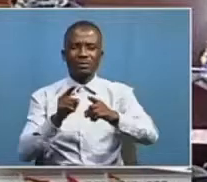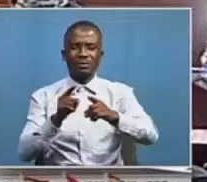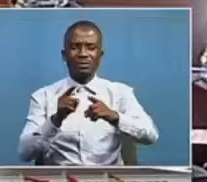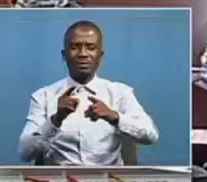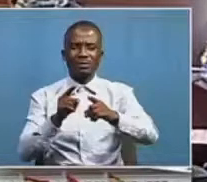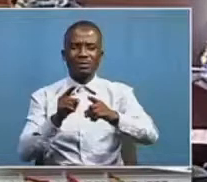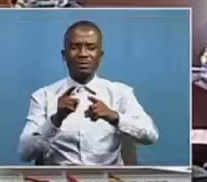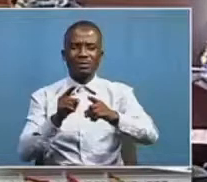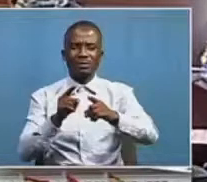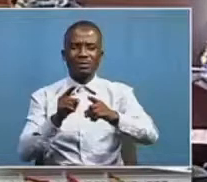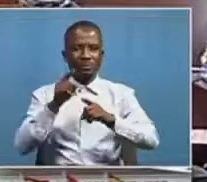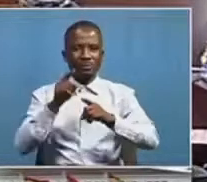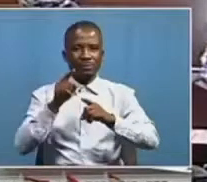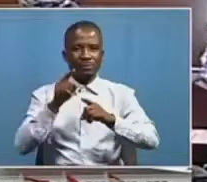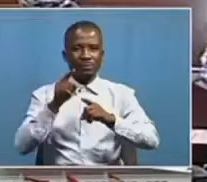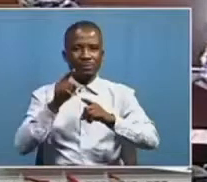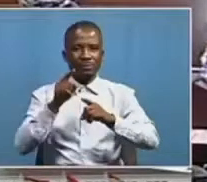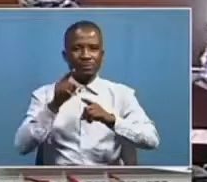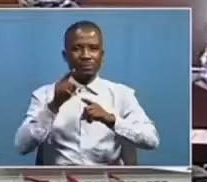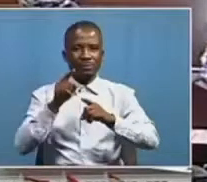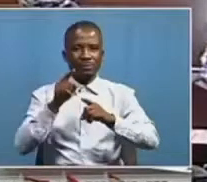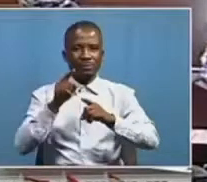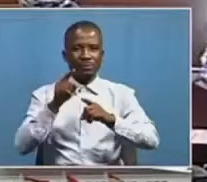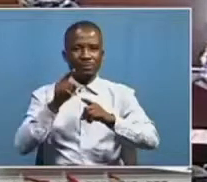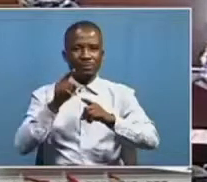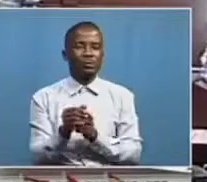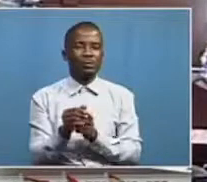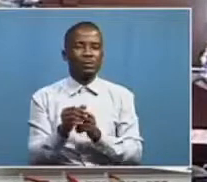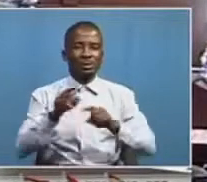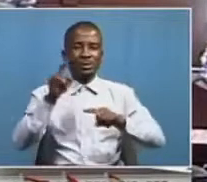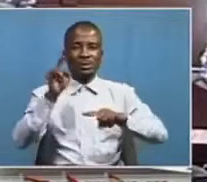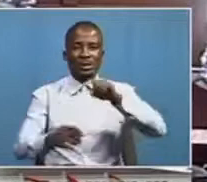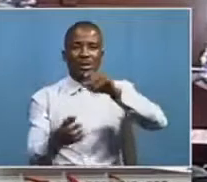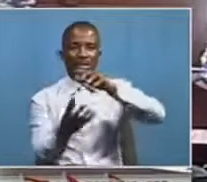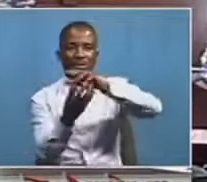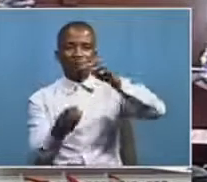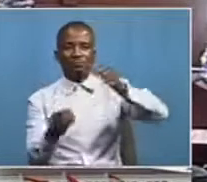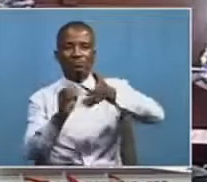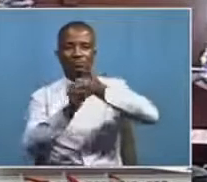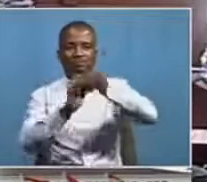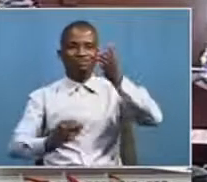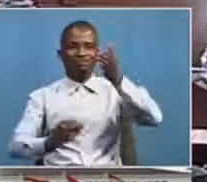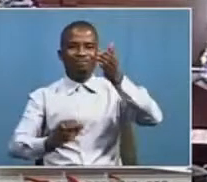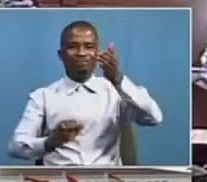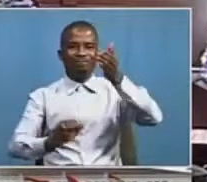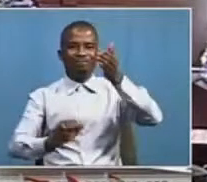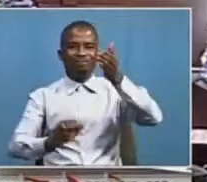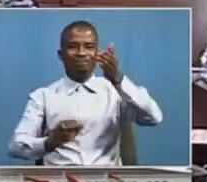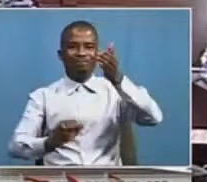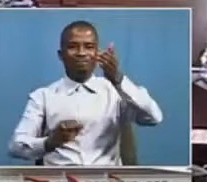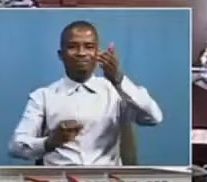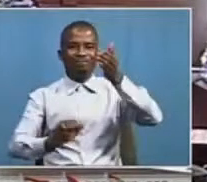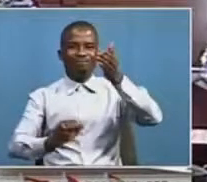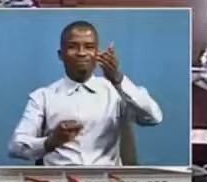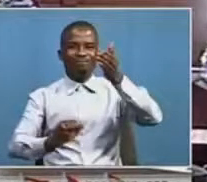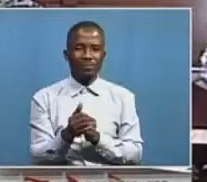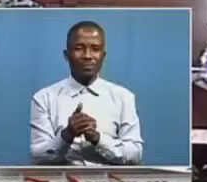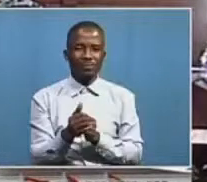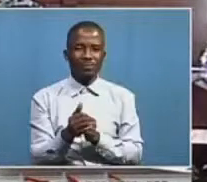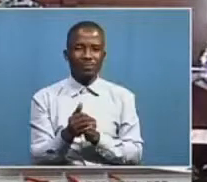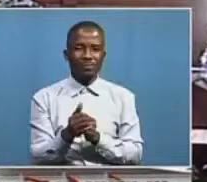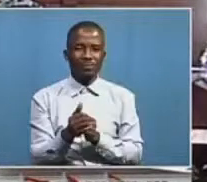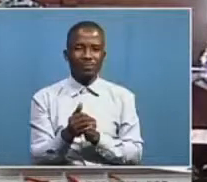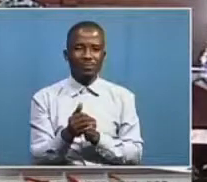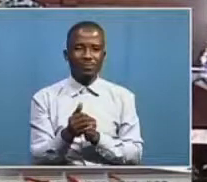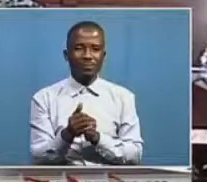I disagree, because samples cannot be subtracted from another population figure. We observe that PW1 from the above extract